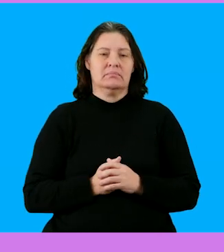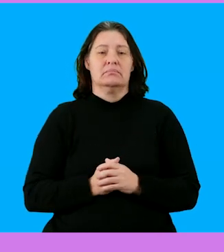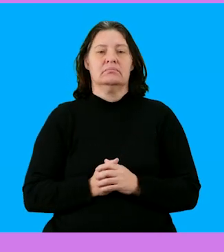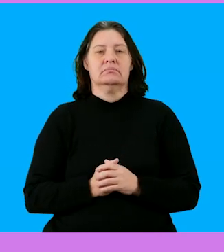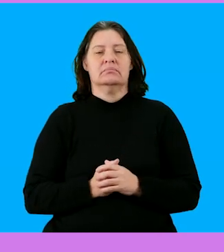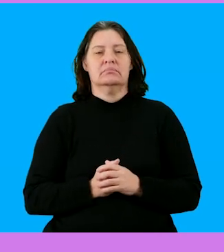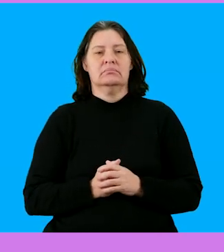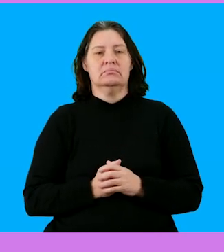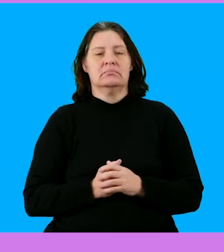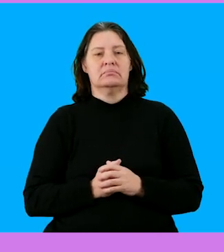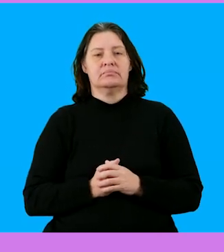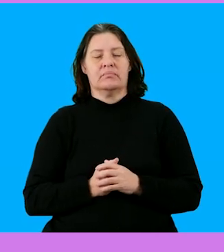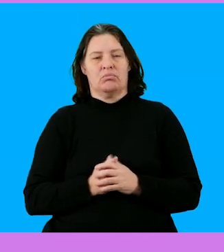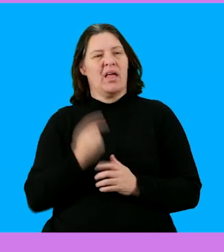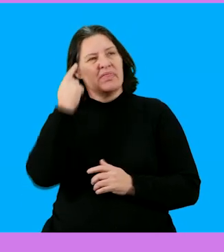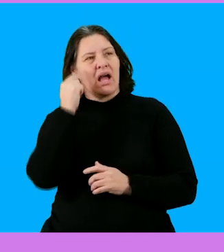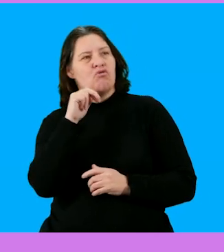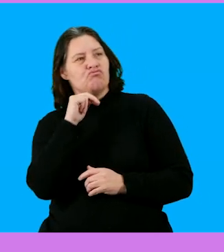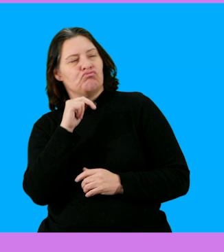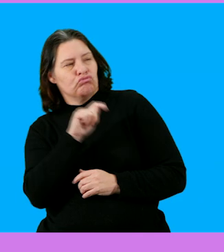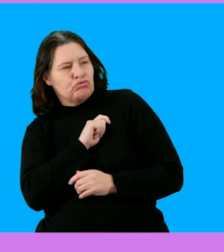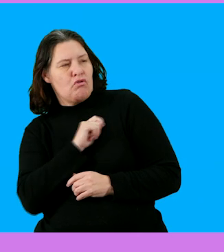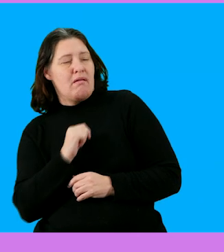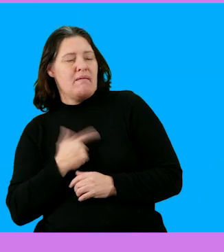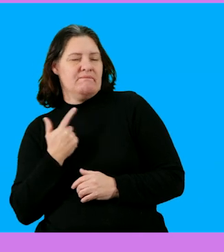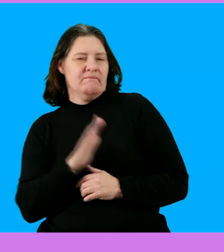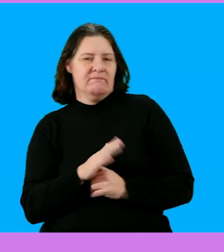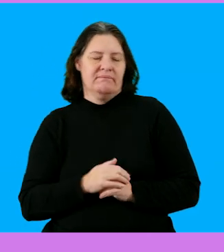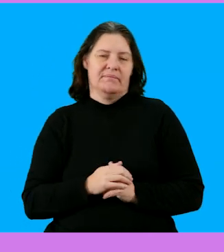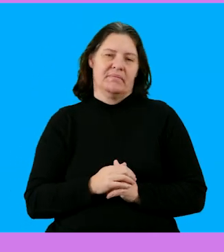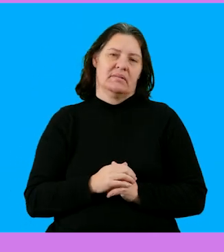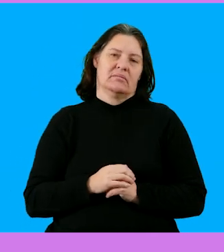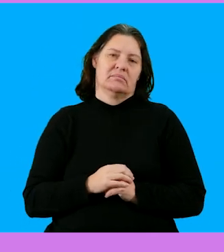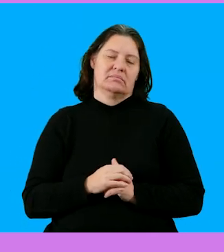that? Think in terms of real life, nah? So no traffic lights, for example.